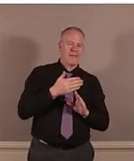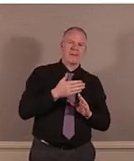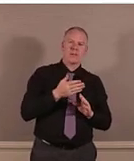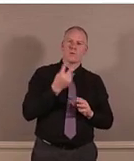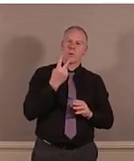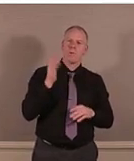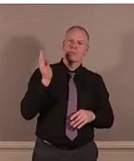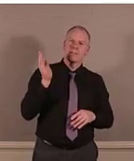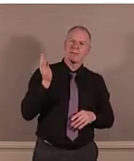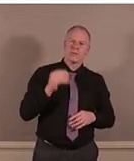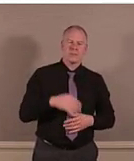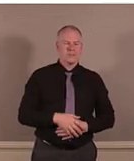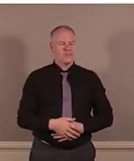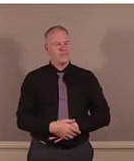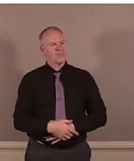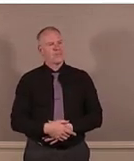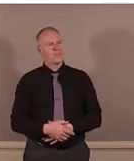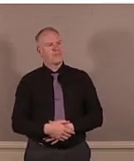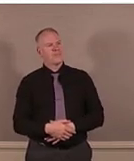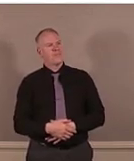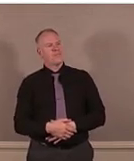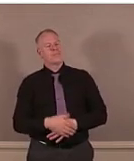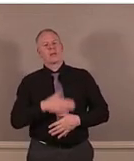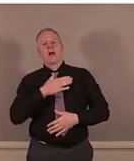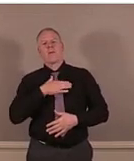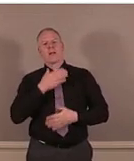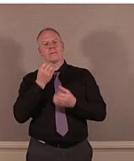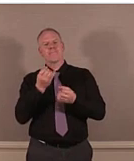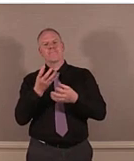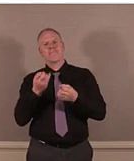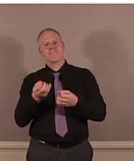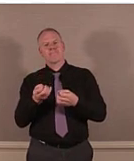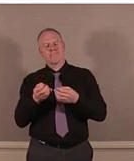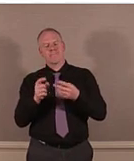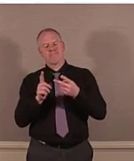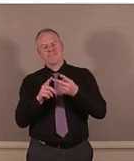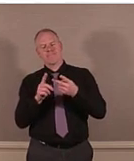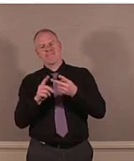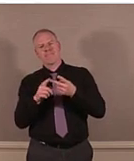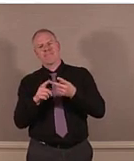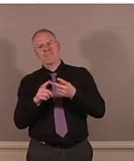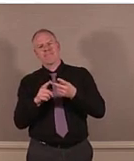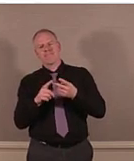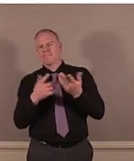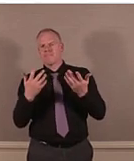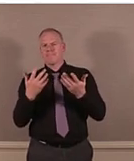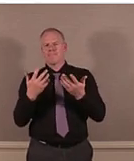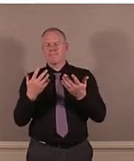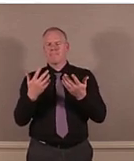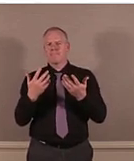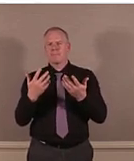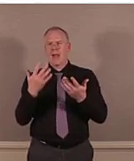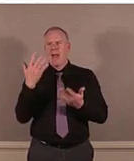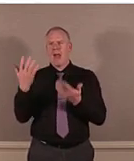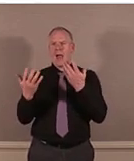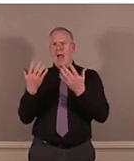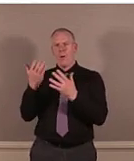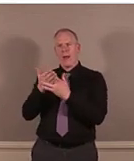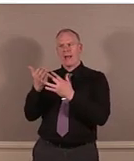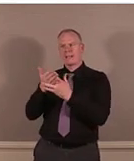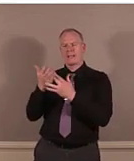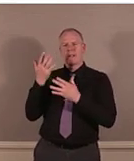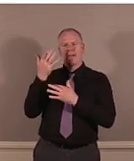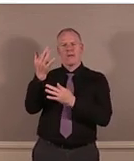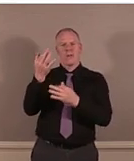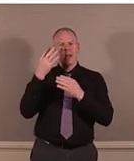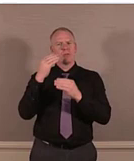well. And I'd like to share with you, later on, as I said, I'd like to share with you about the routes into further